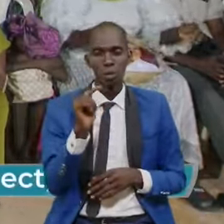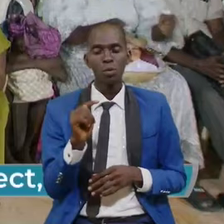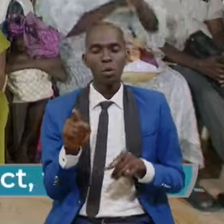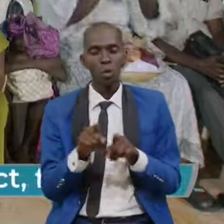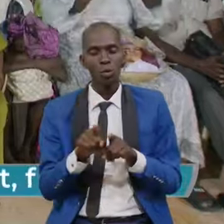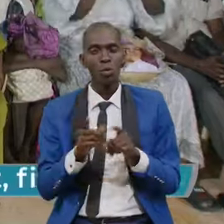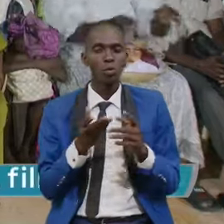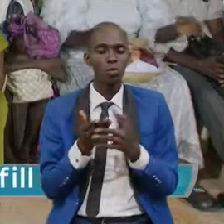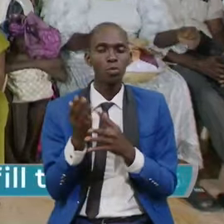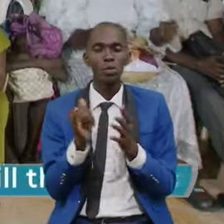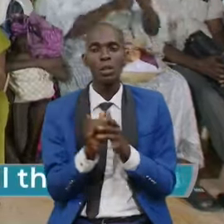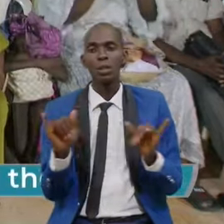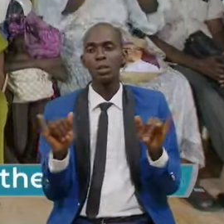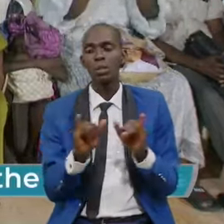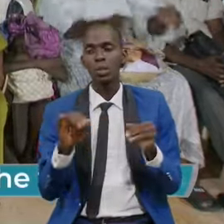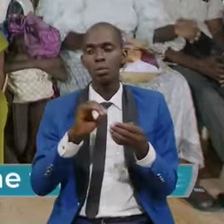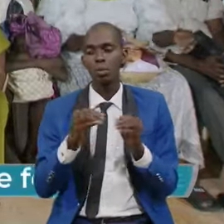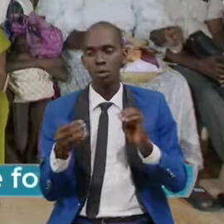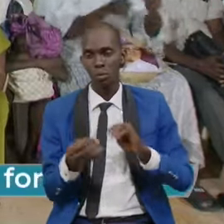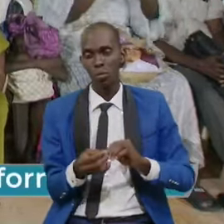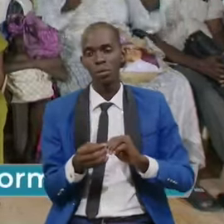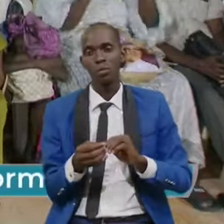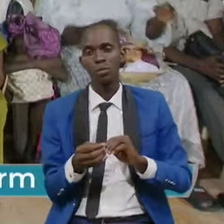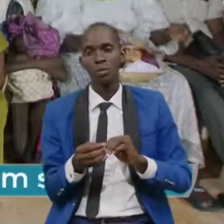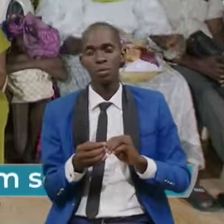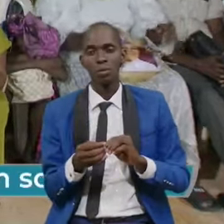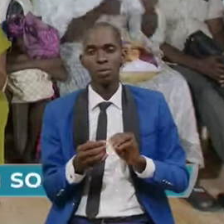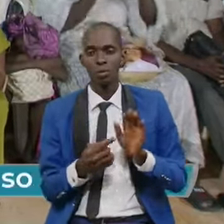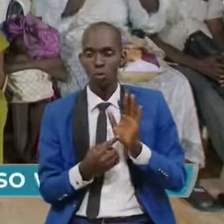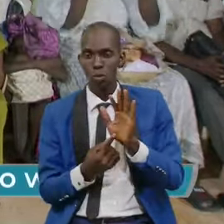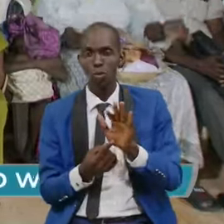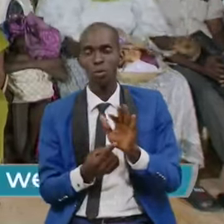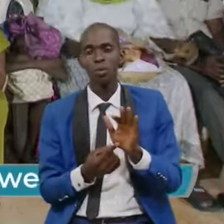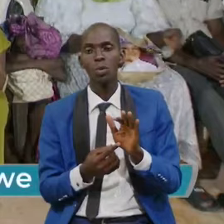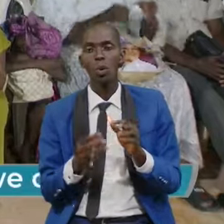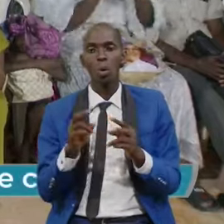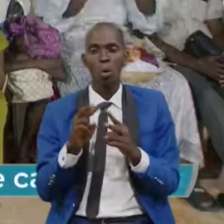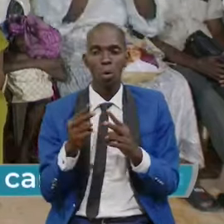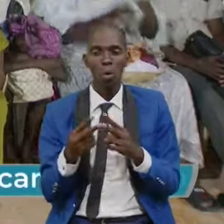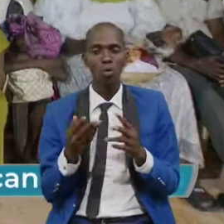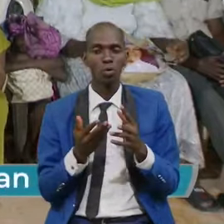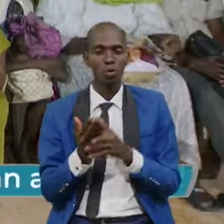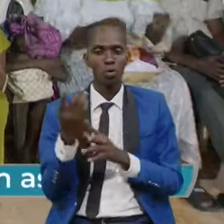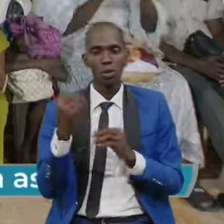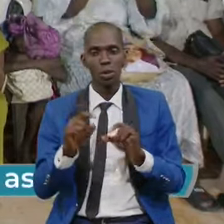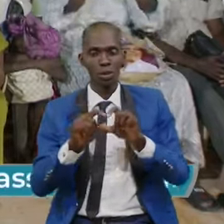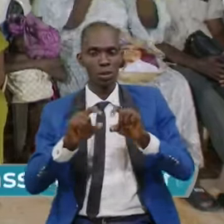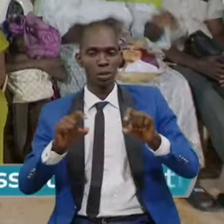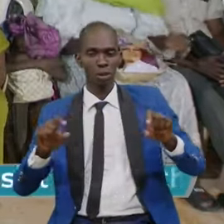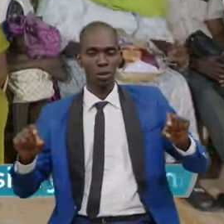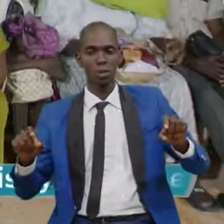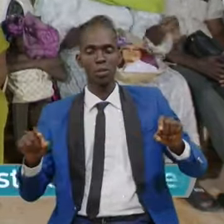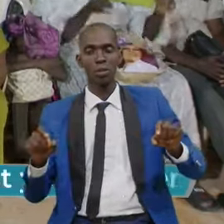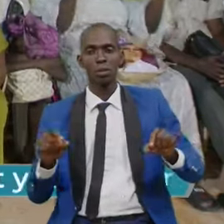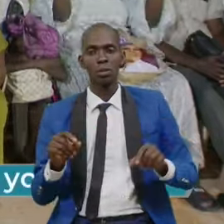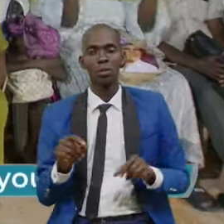number being displayed or testimony link on the screen. You can also